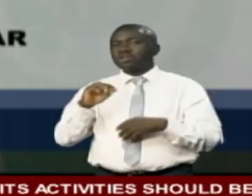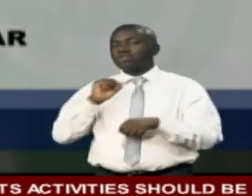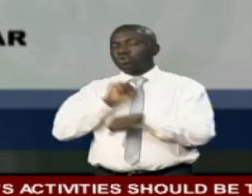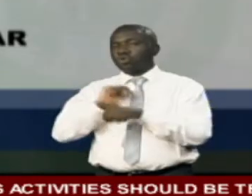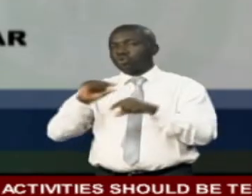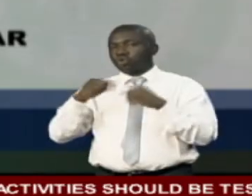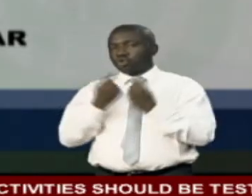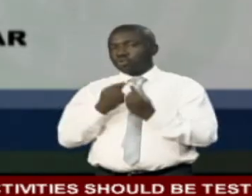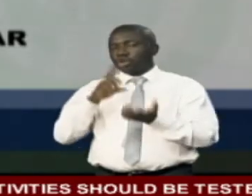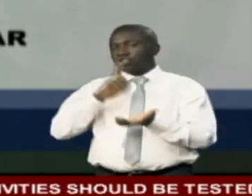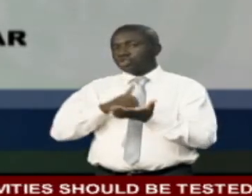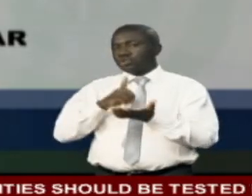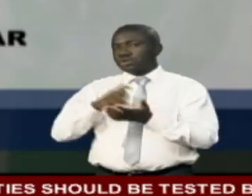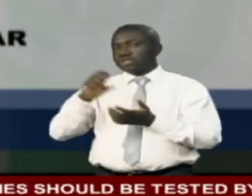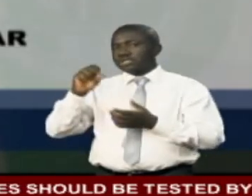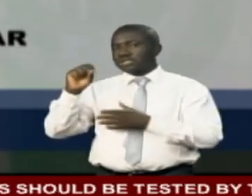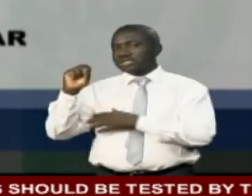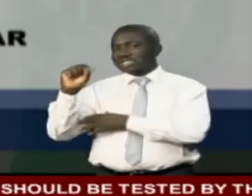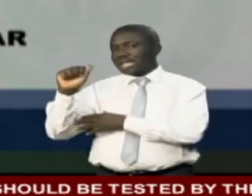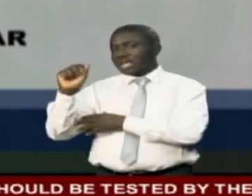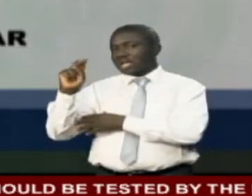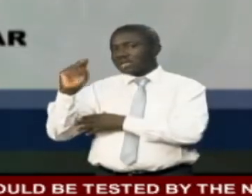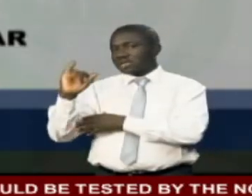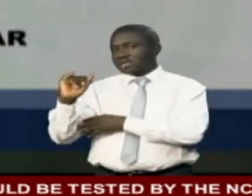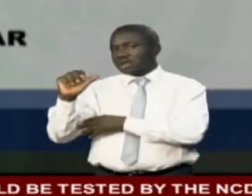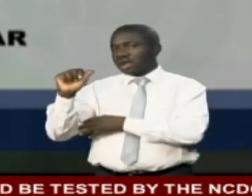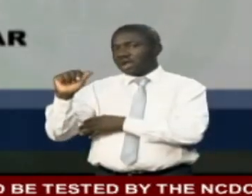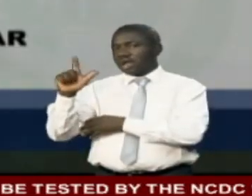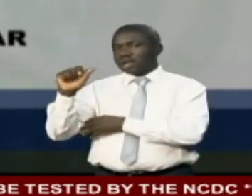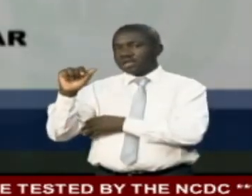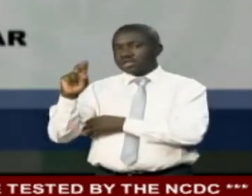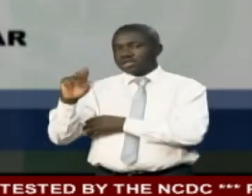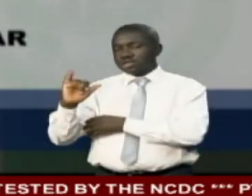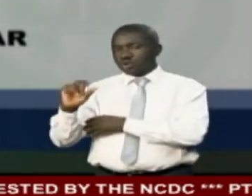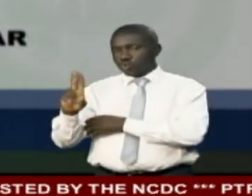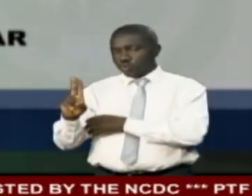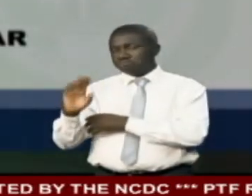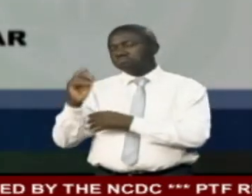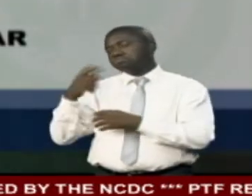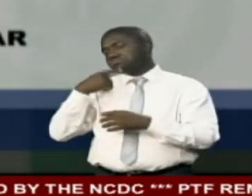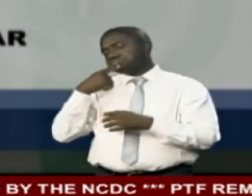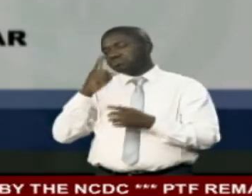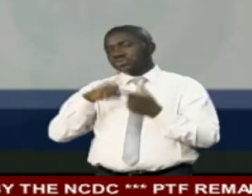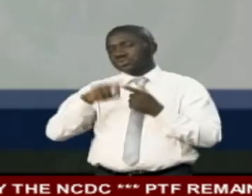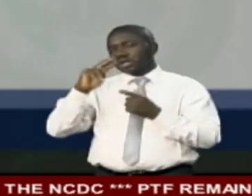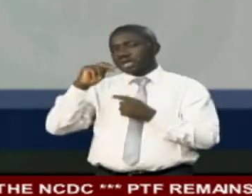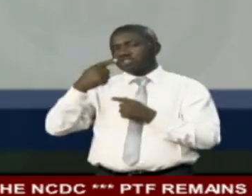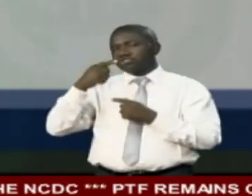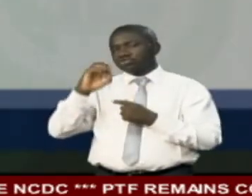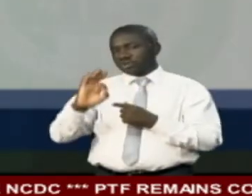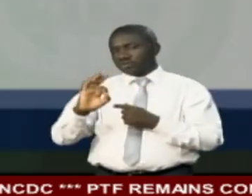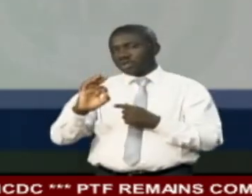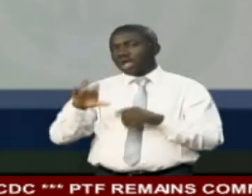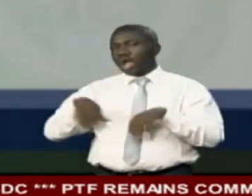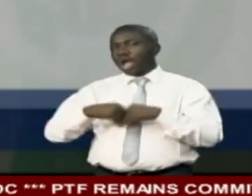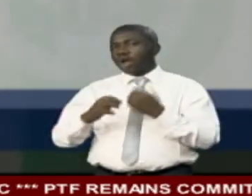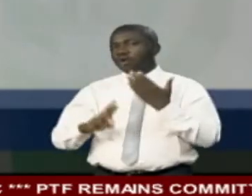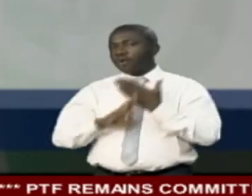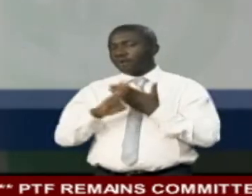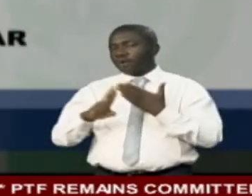Dr. Sani Aliyu, made presentation to NGF on the need to strengthen risk communication pillar